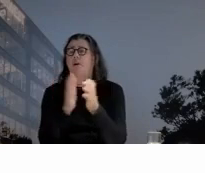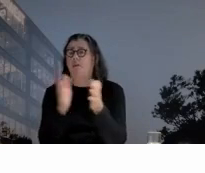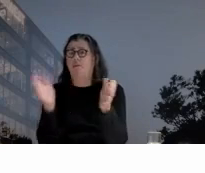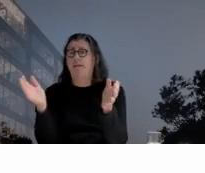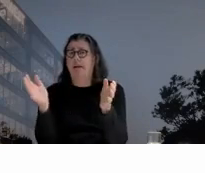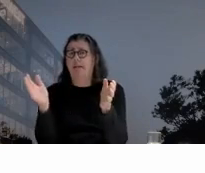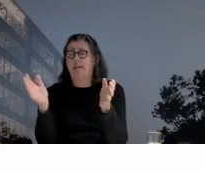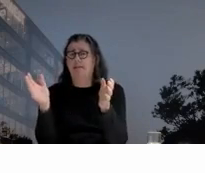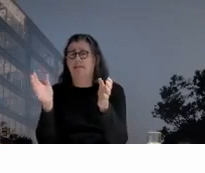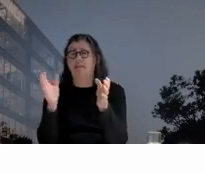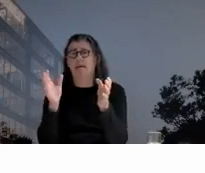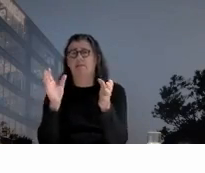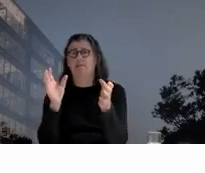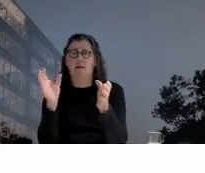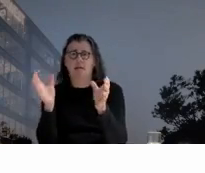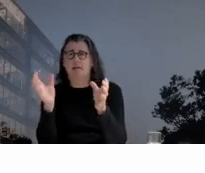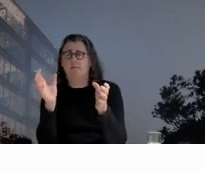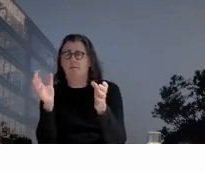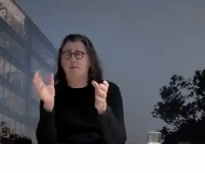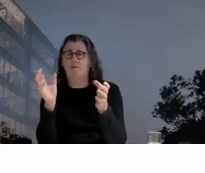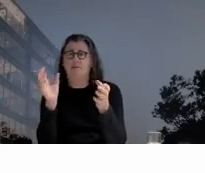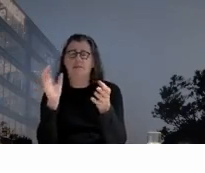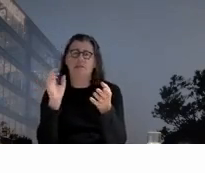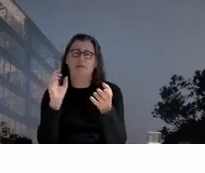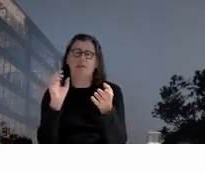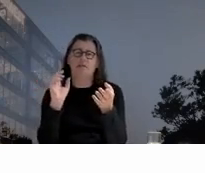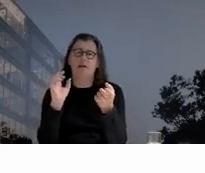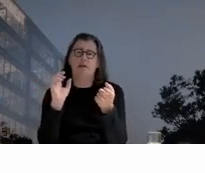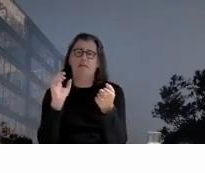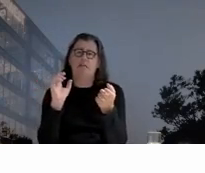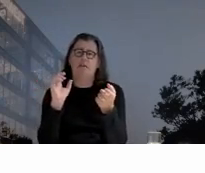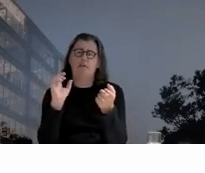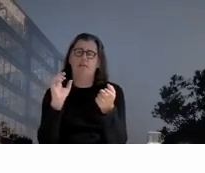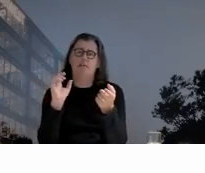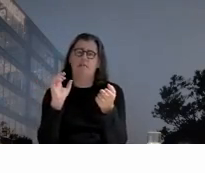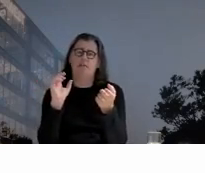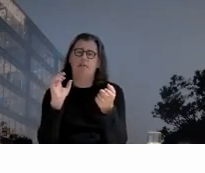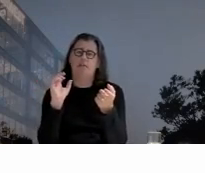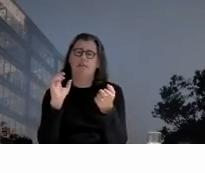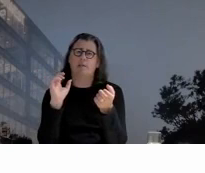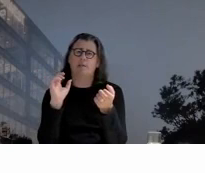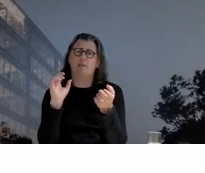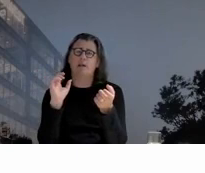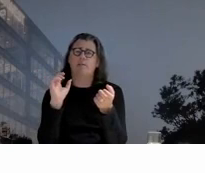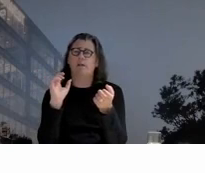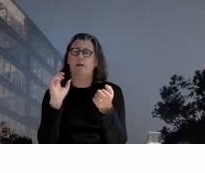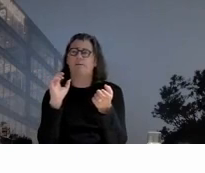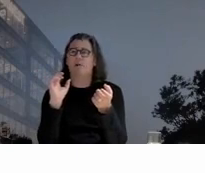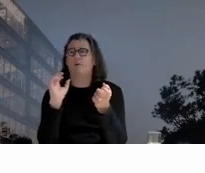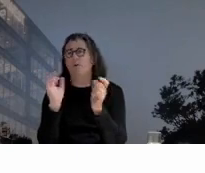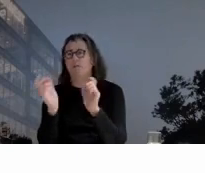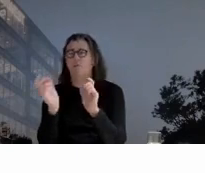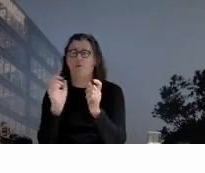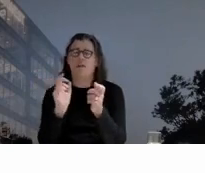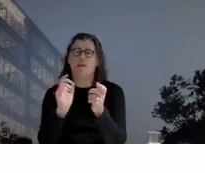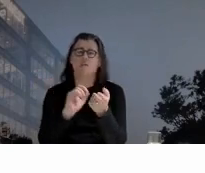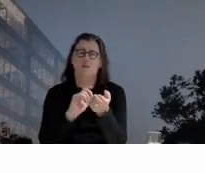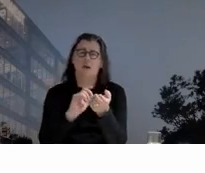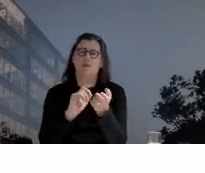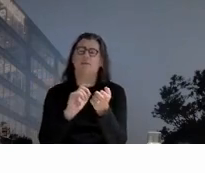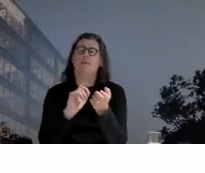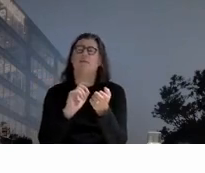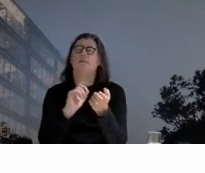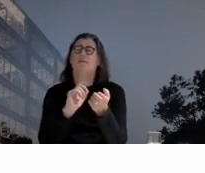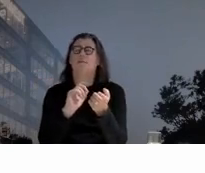So all 3 data sets tell slightly different stories. And it's not for us so much the question of which one